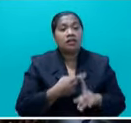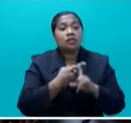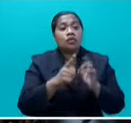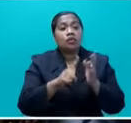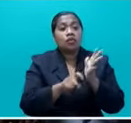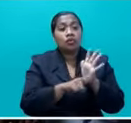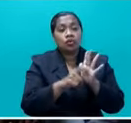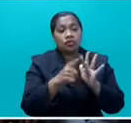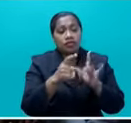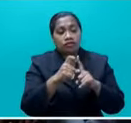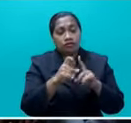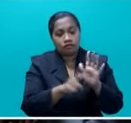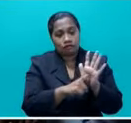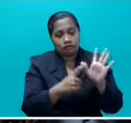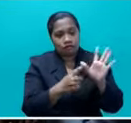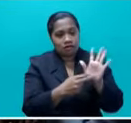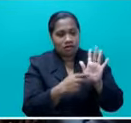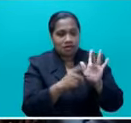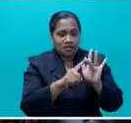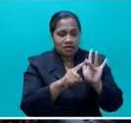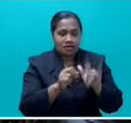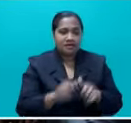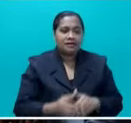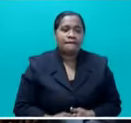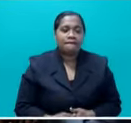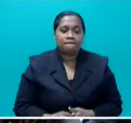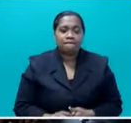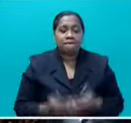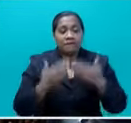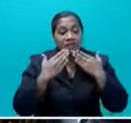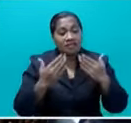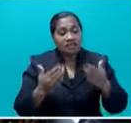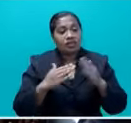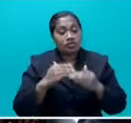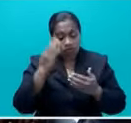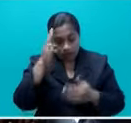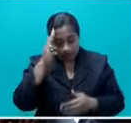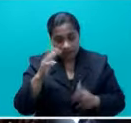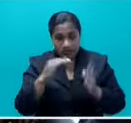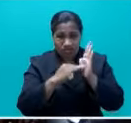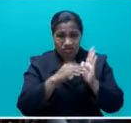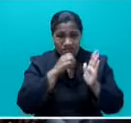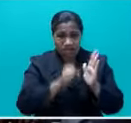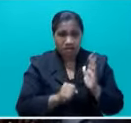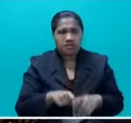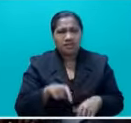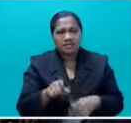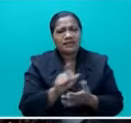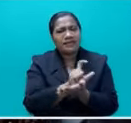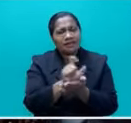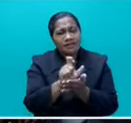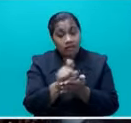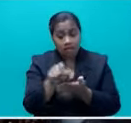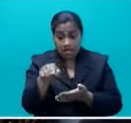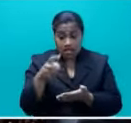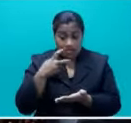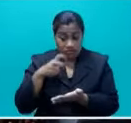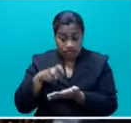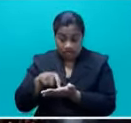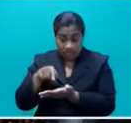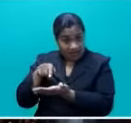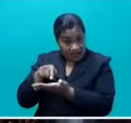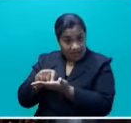you, Mr. Chairman. Just a matter of clarification. Does this register also